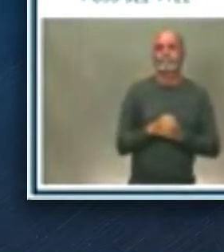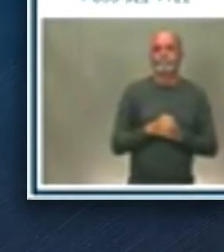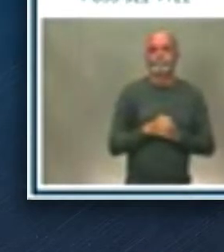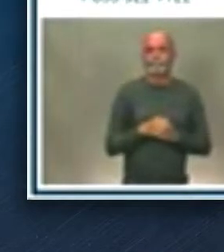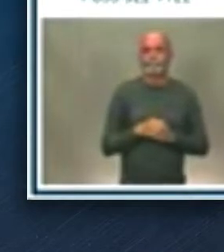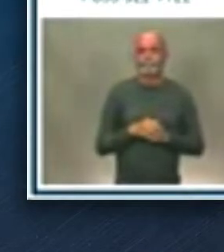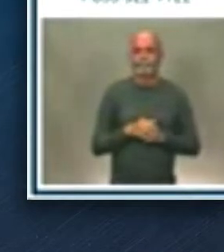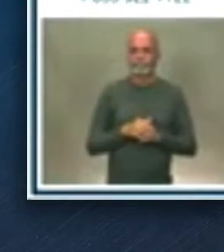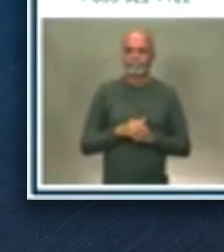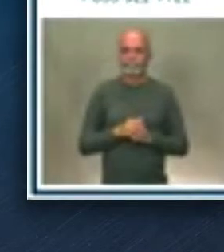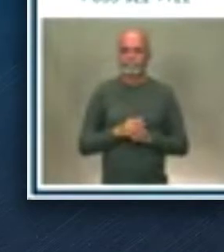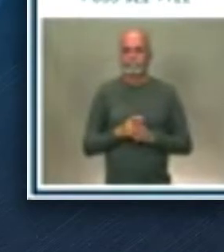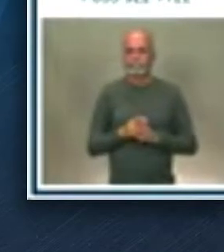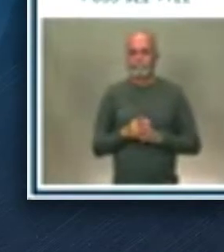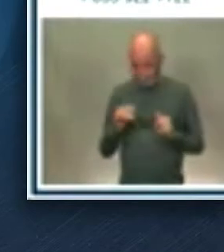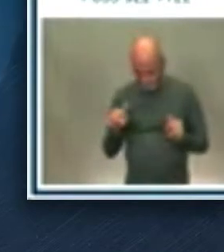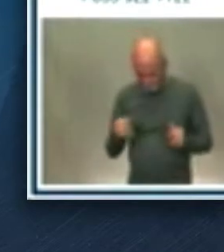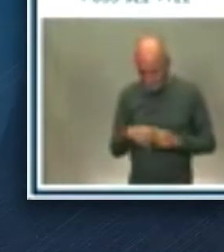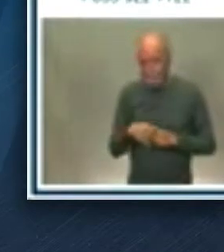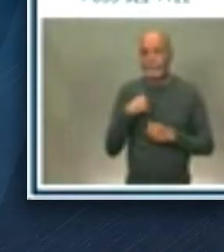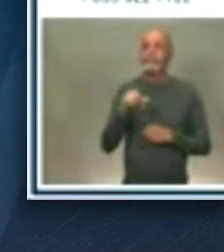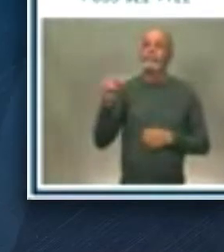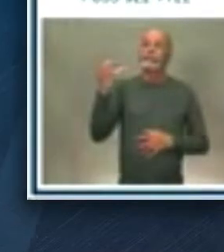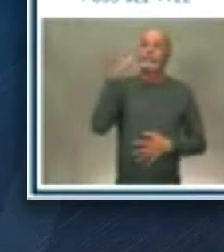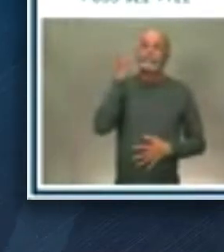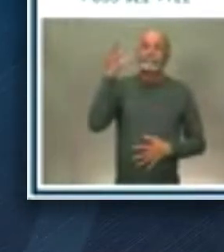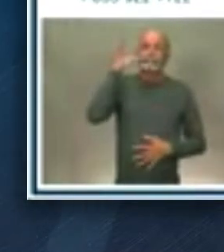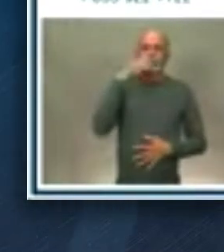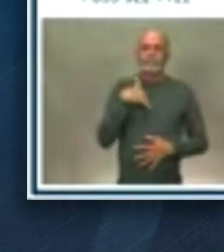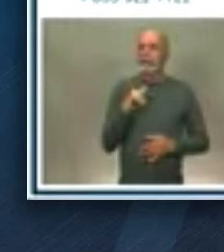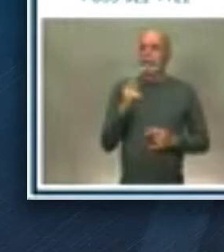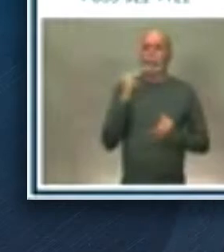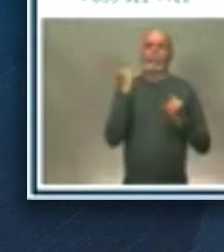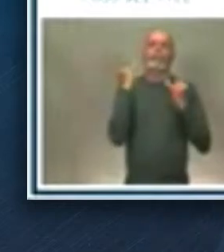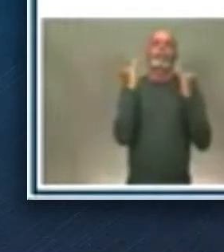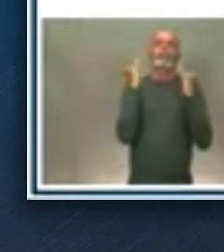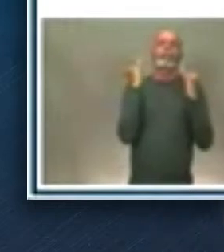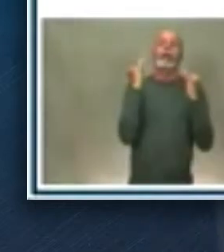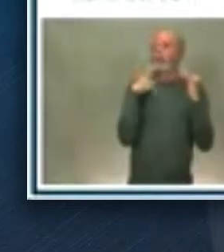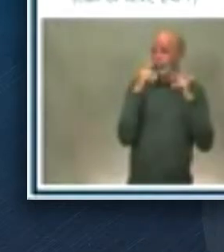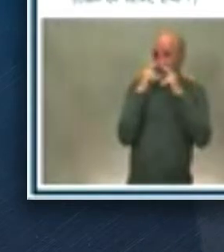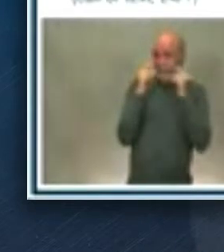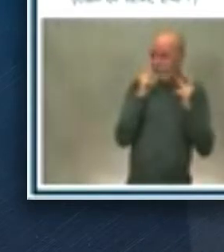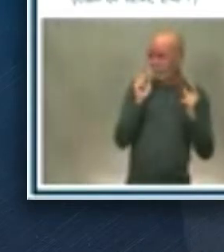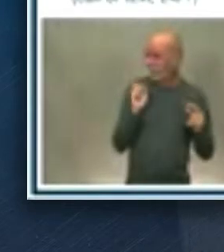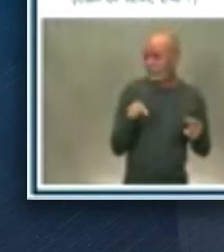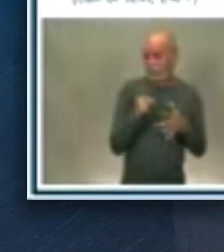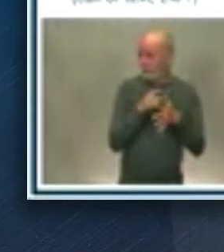parents and guardians who don't want to send their children to school if masks are no longer mandatory in Phase 5?